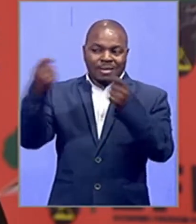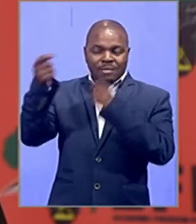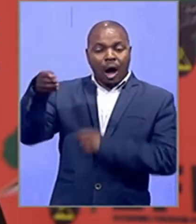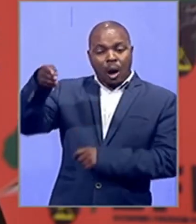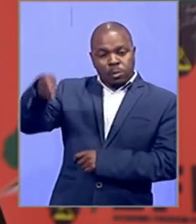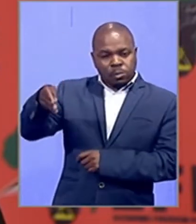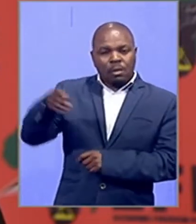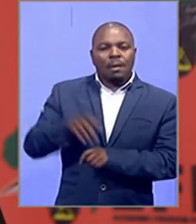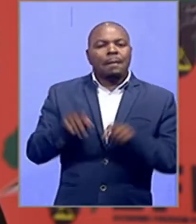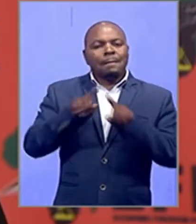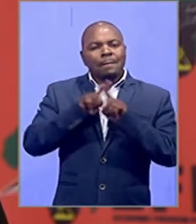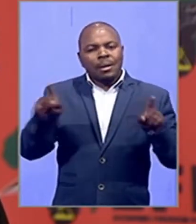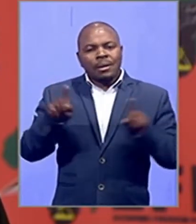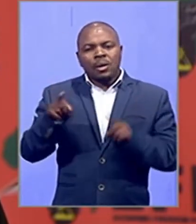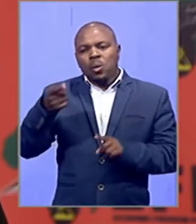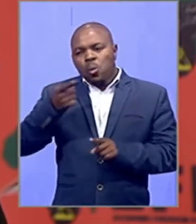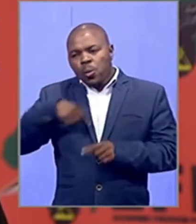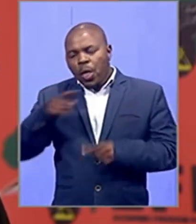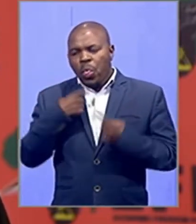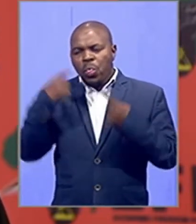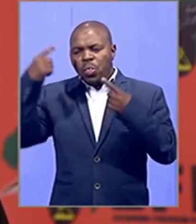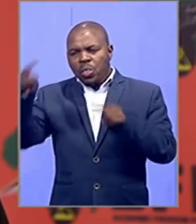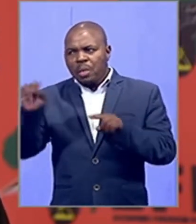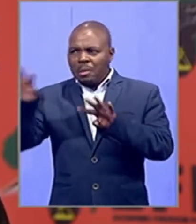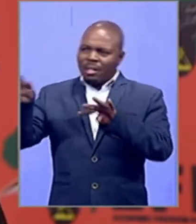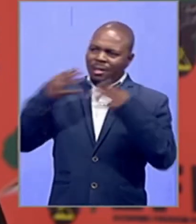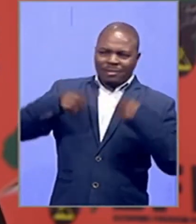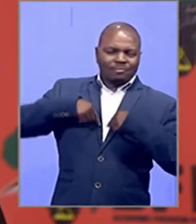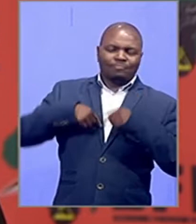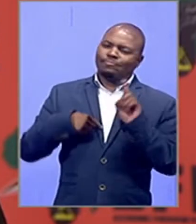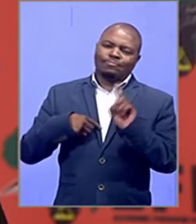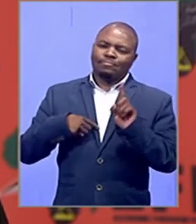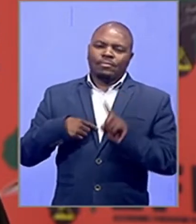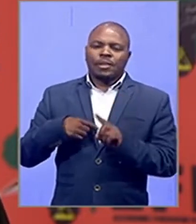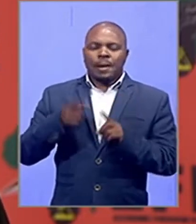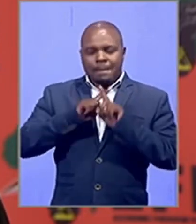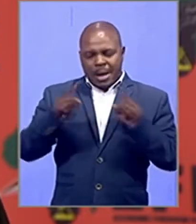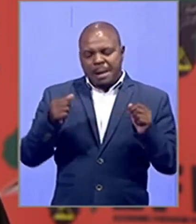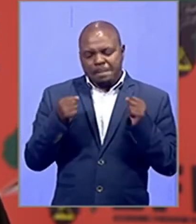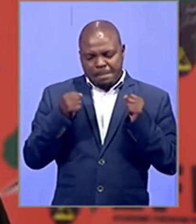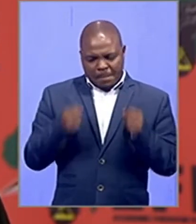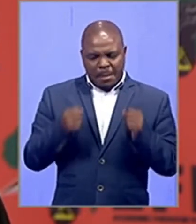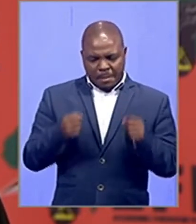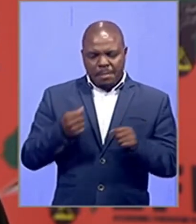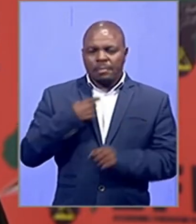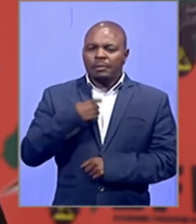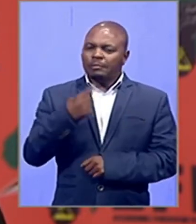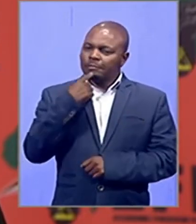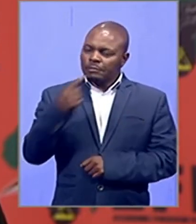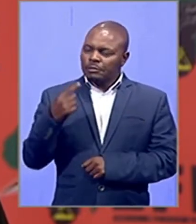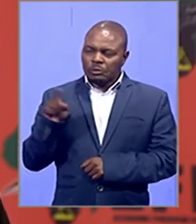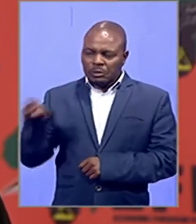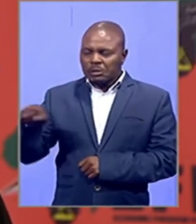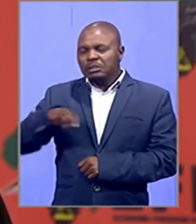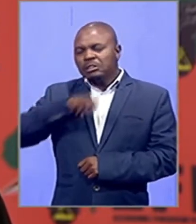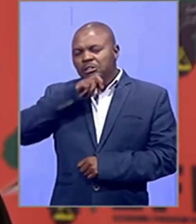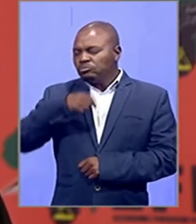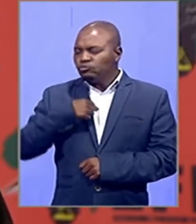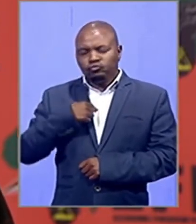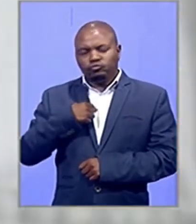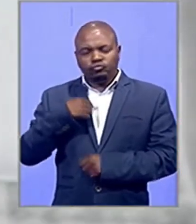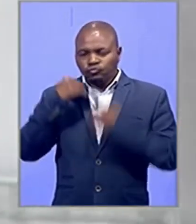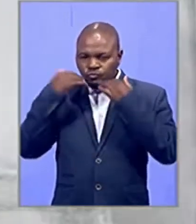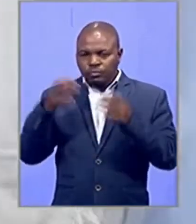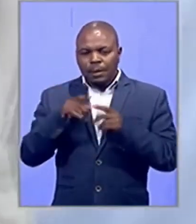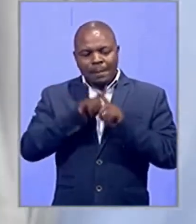we wouldn't want this thing to be about us as the EFF. But our stand, we still stand where we are, but this is not an EFF